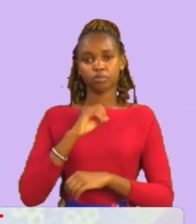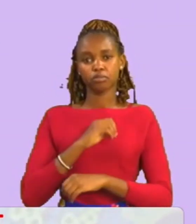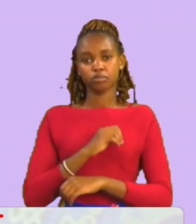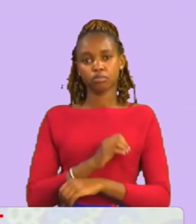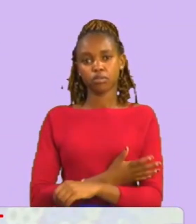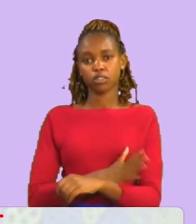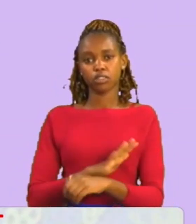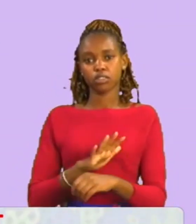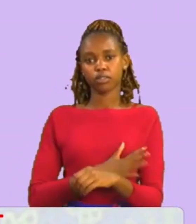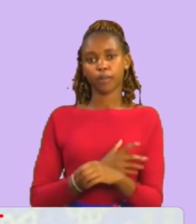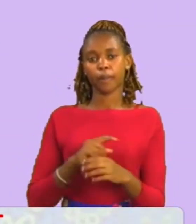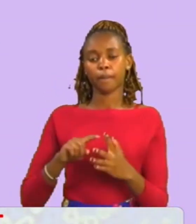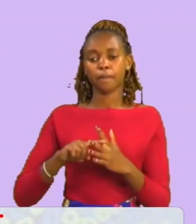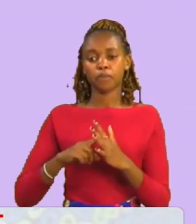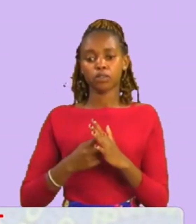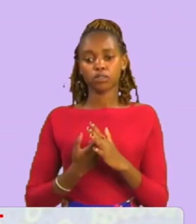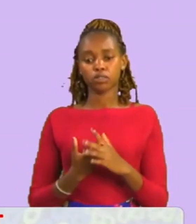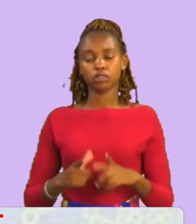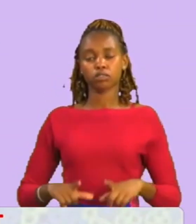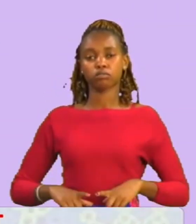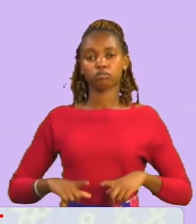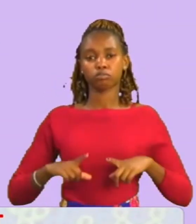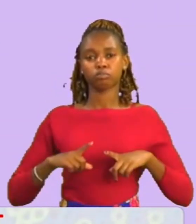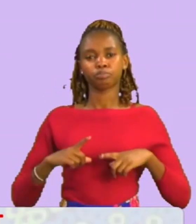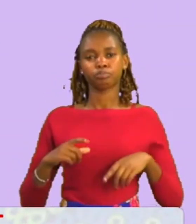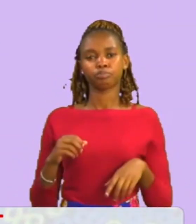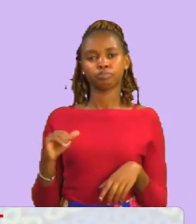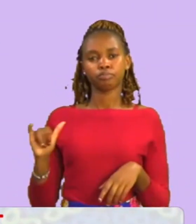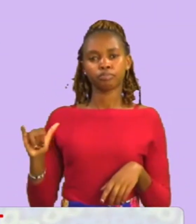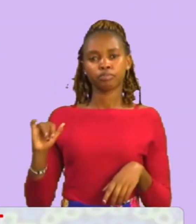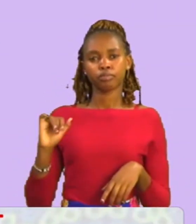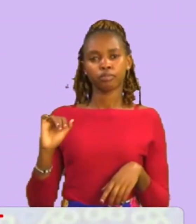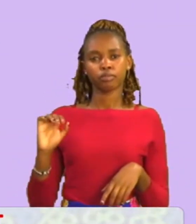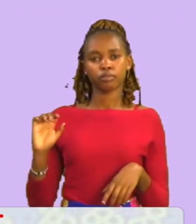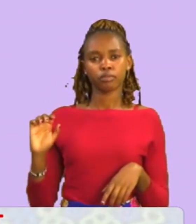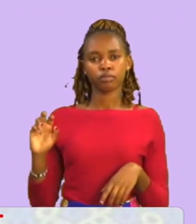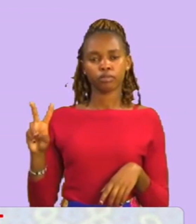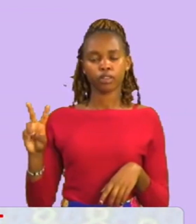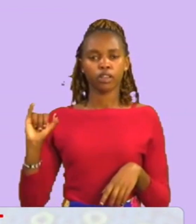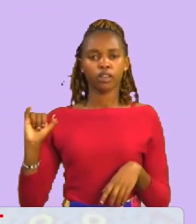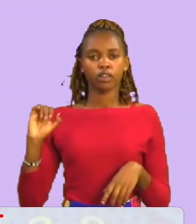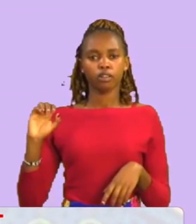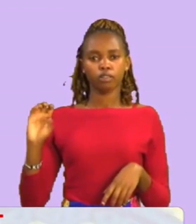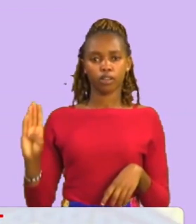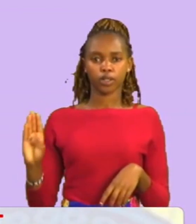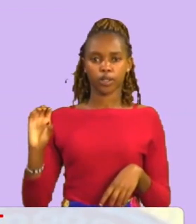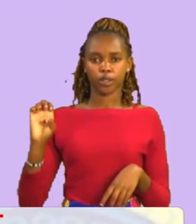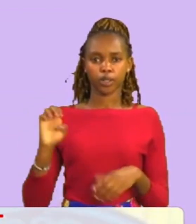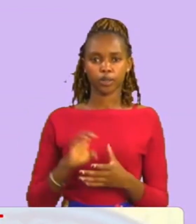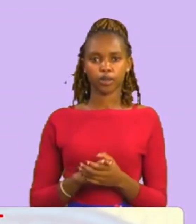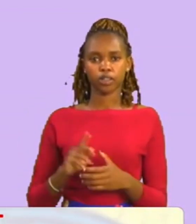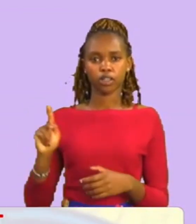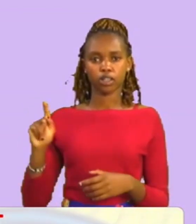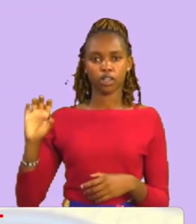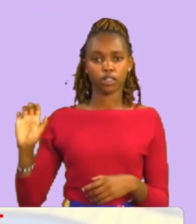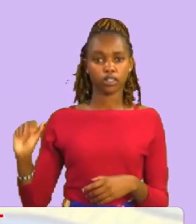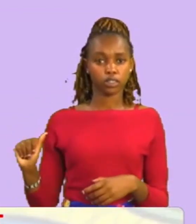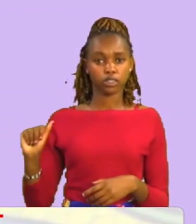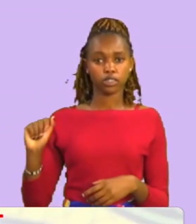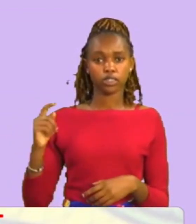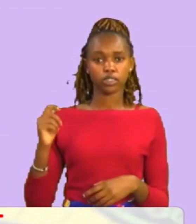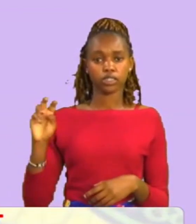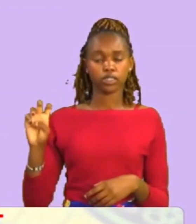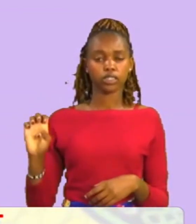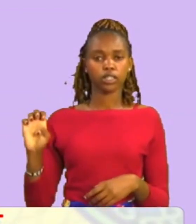very silently working with the likes of Vibes Cartel, working with the biggest and the baddest production groups. I'm talking about Romich